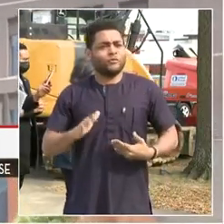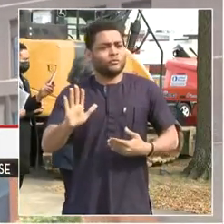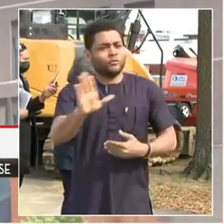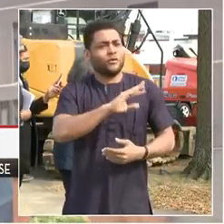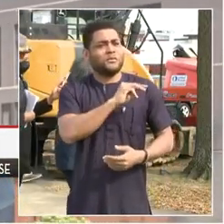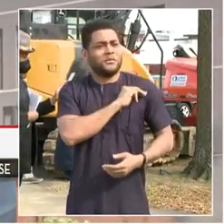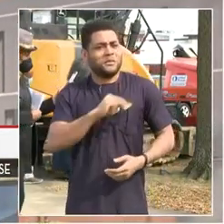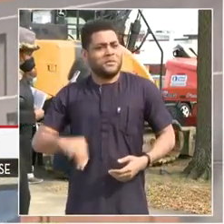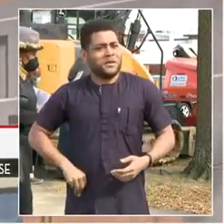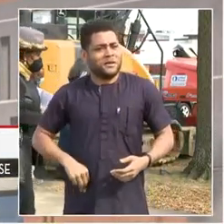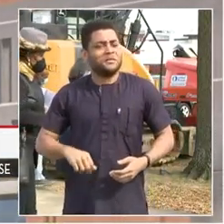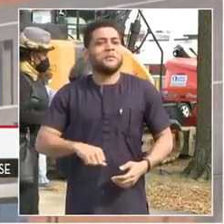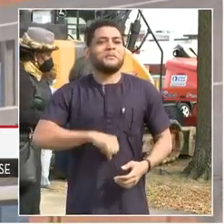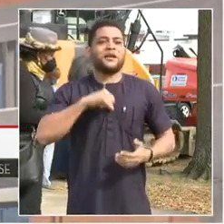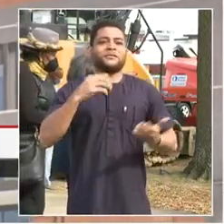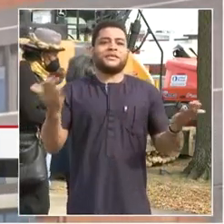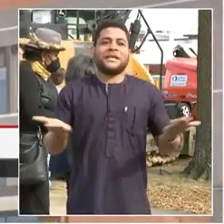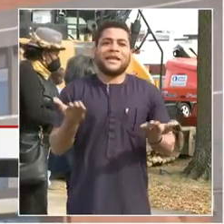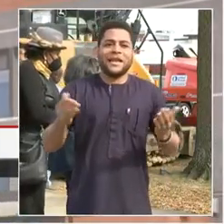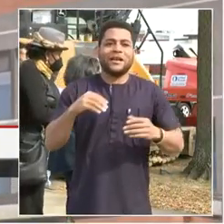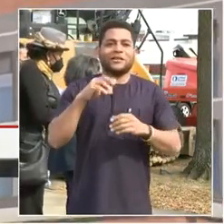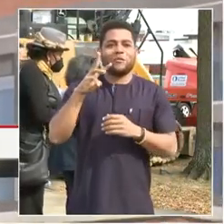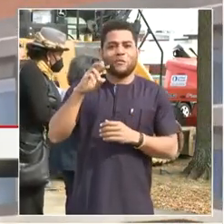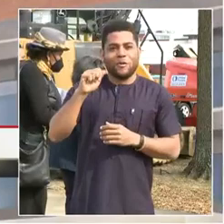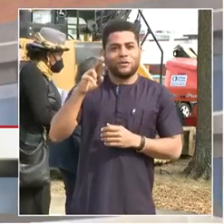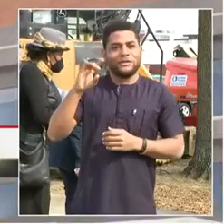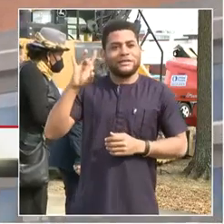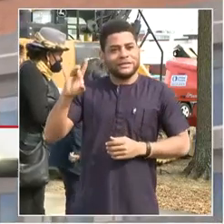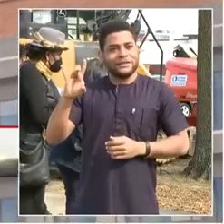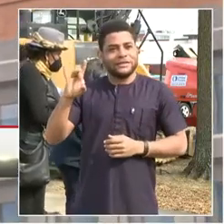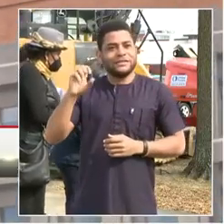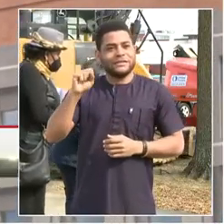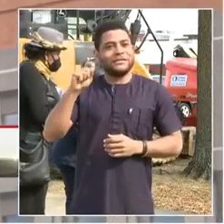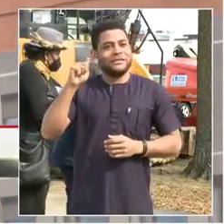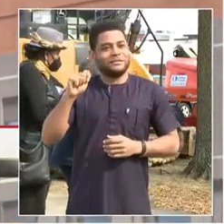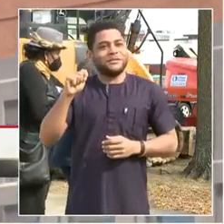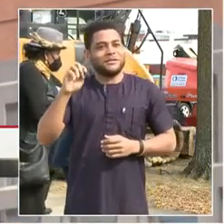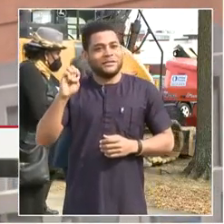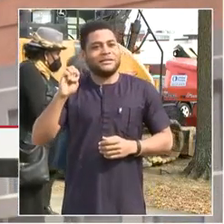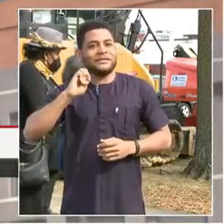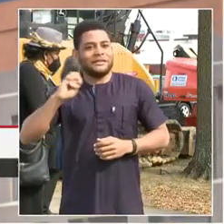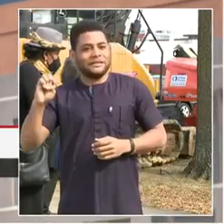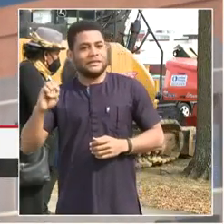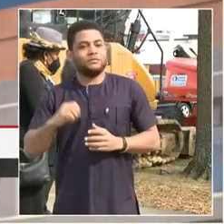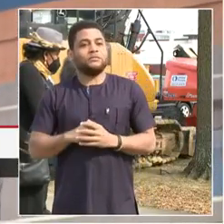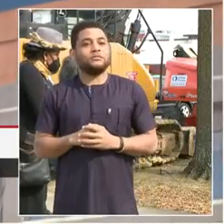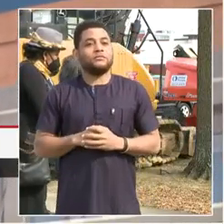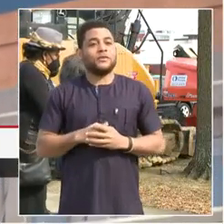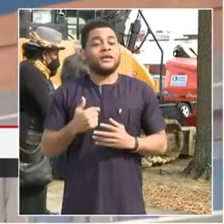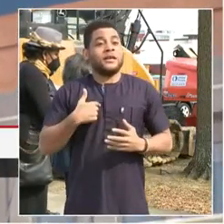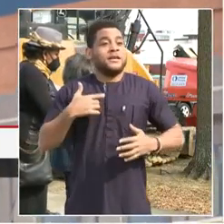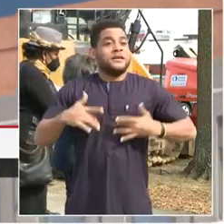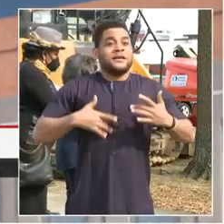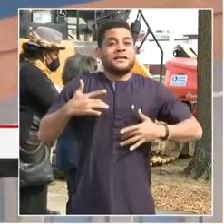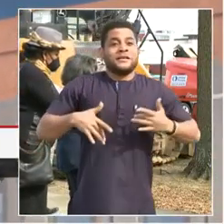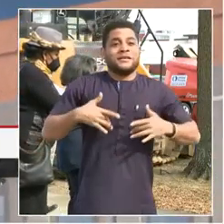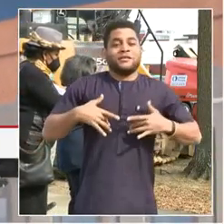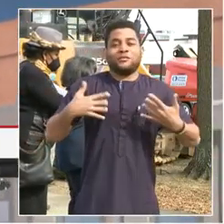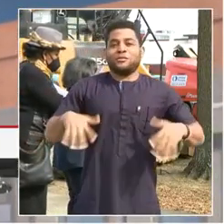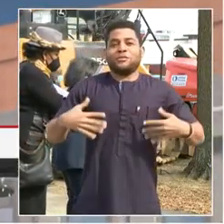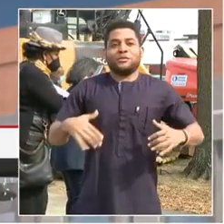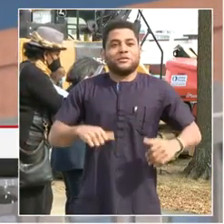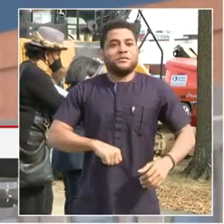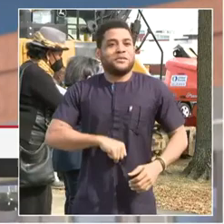in Ward 8 at St. Elizabeth's East. And I am extremely proud that today we